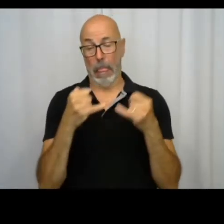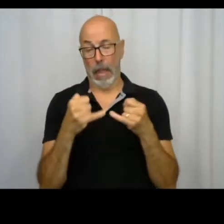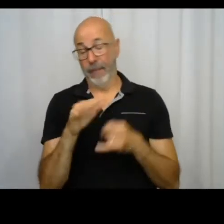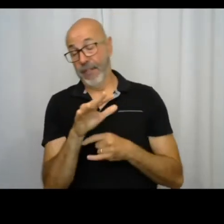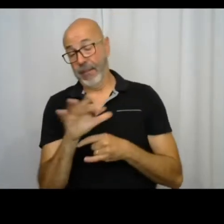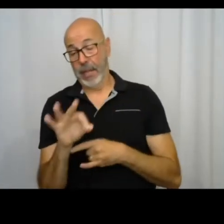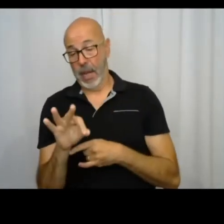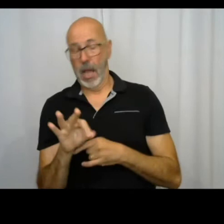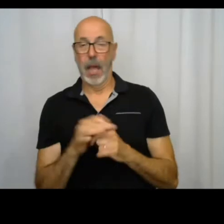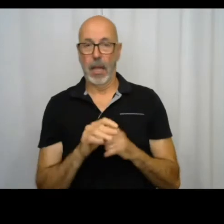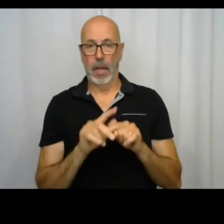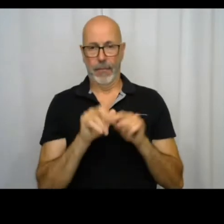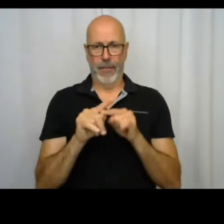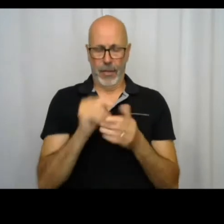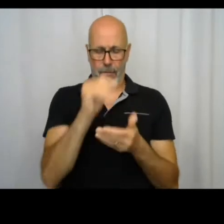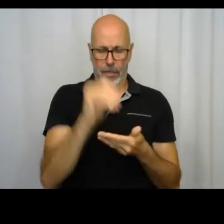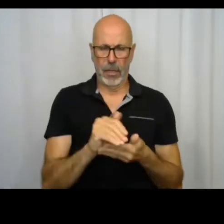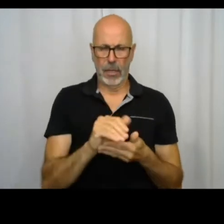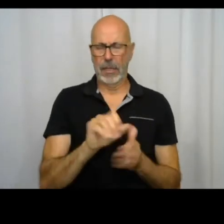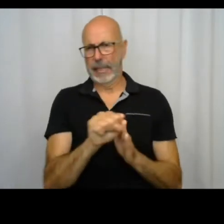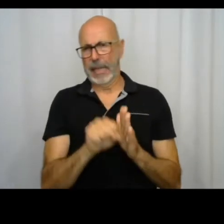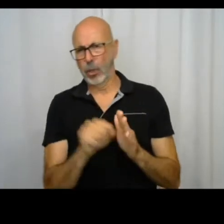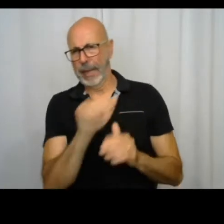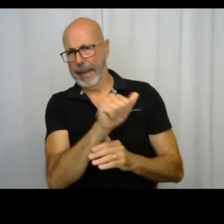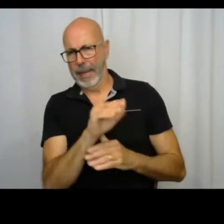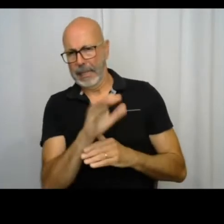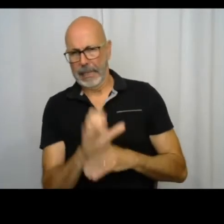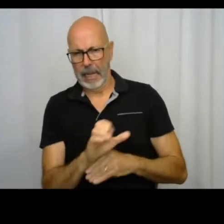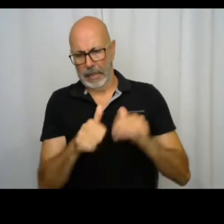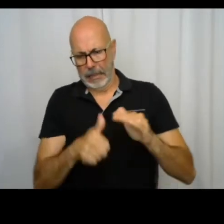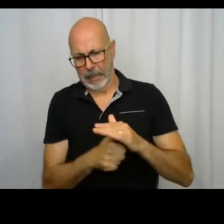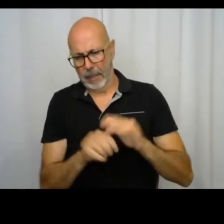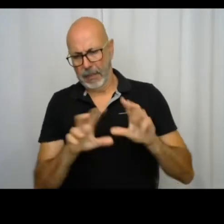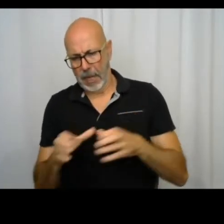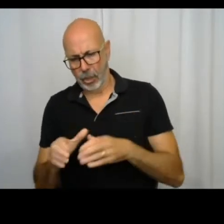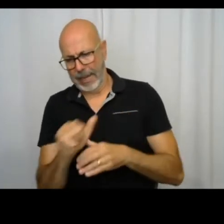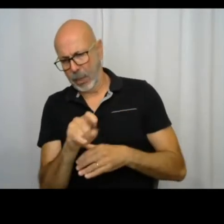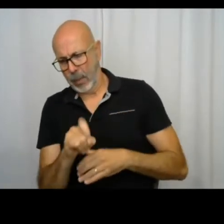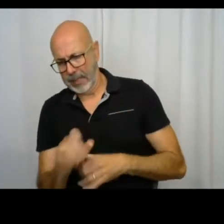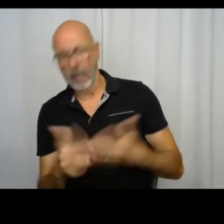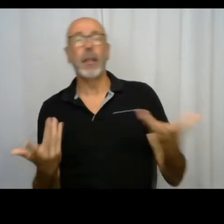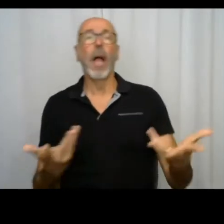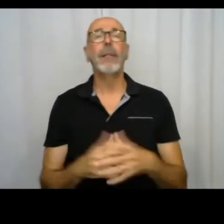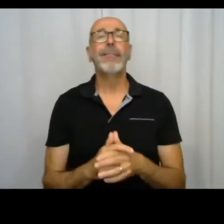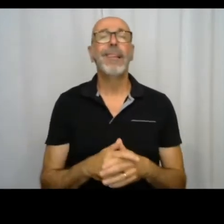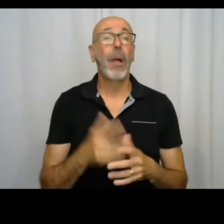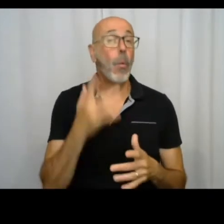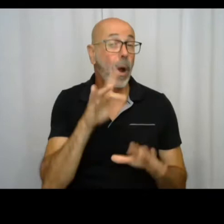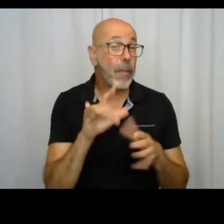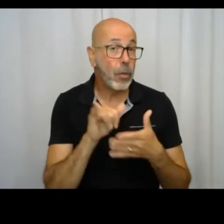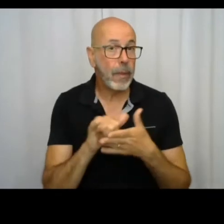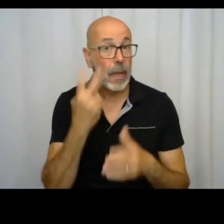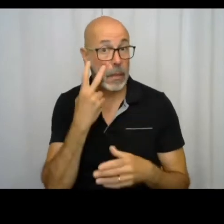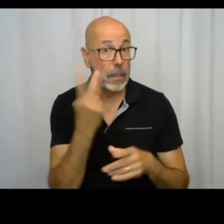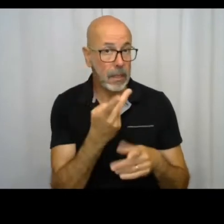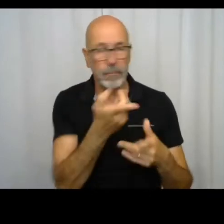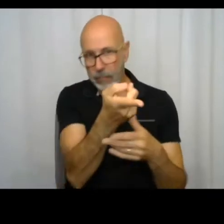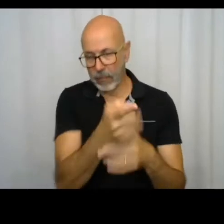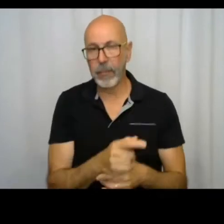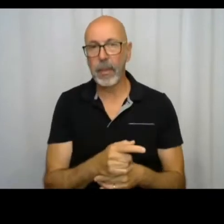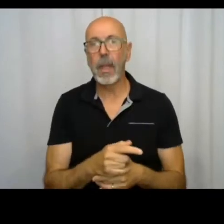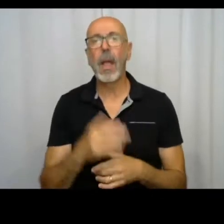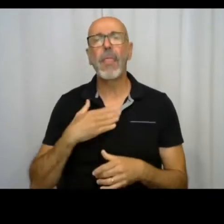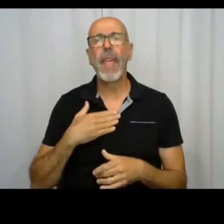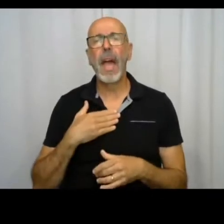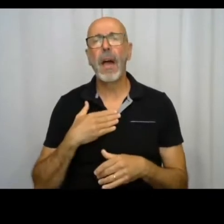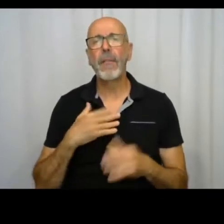of authorizing statute ABC on subsection XYZ. The way that they're doing this, and I'm going to go to this, is they have an online